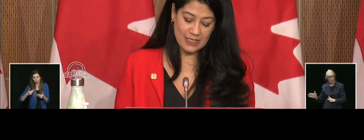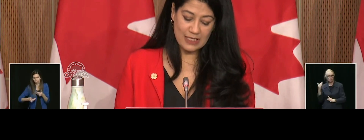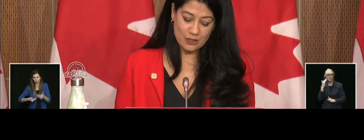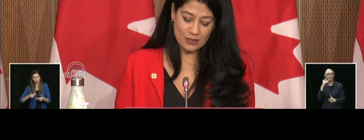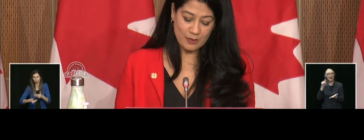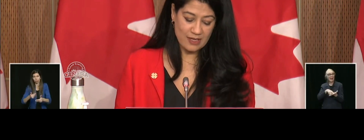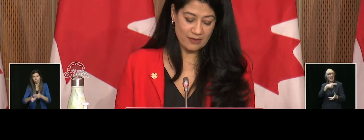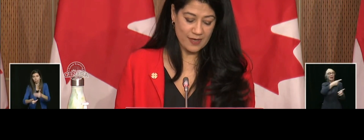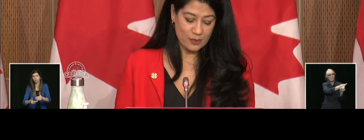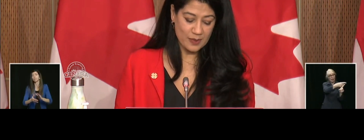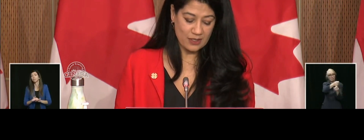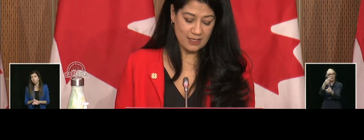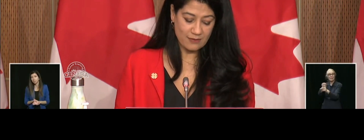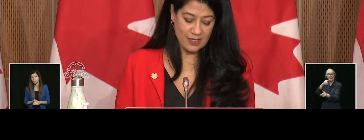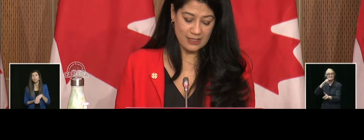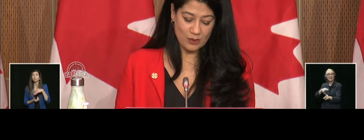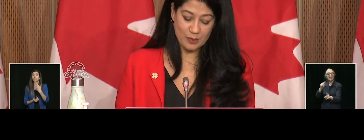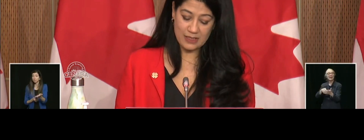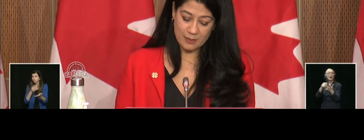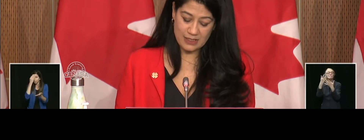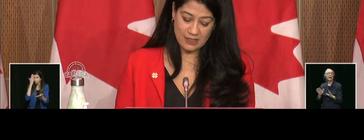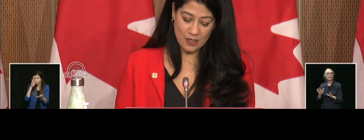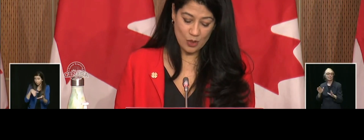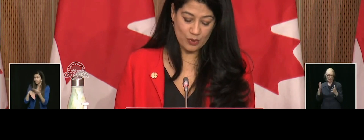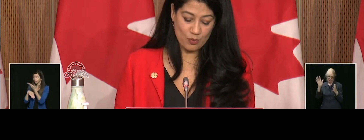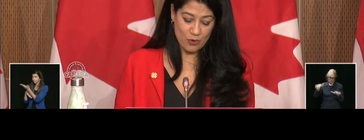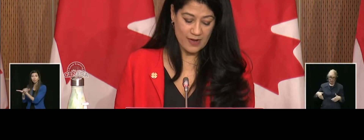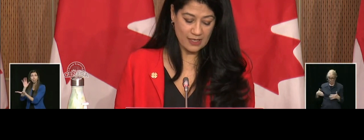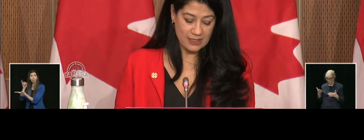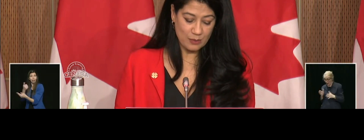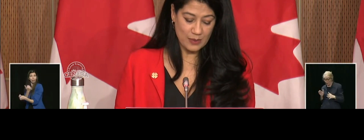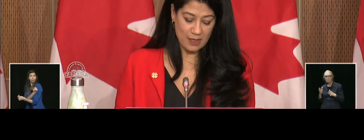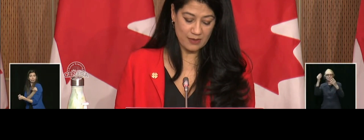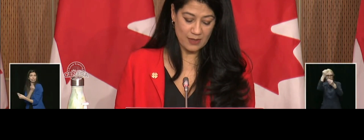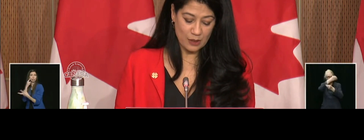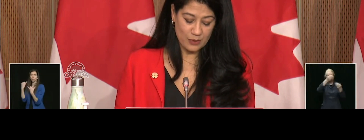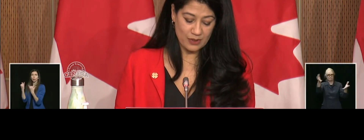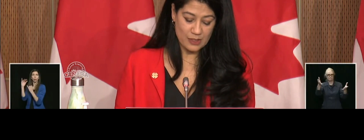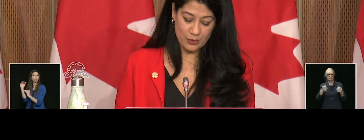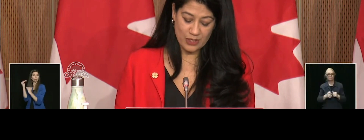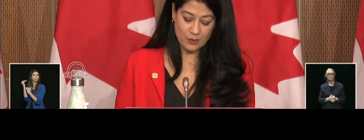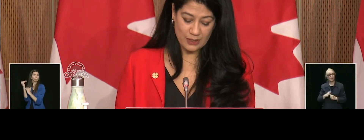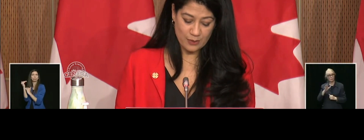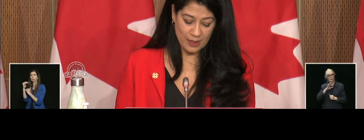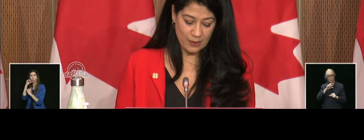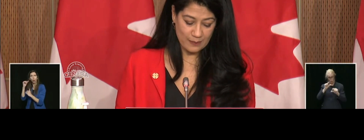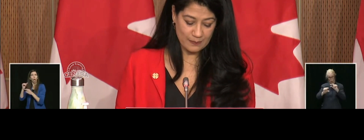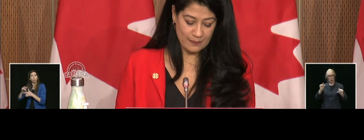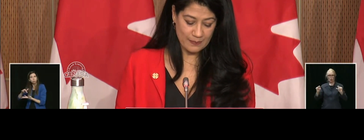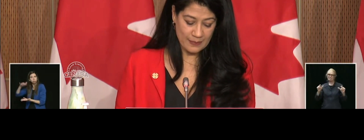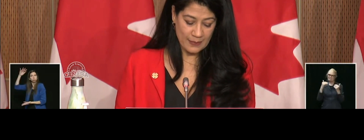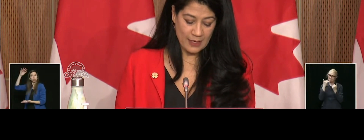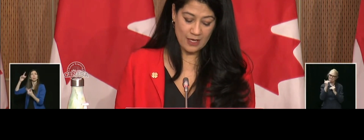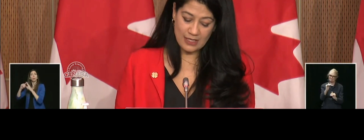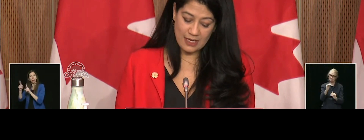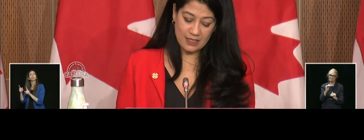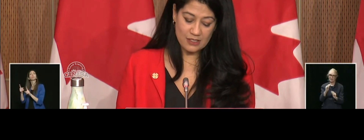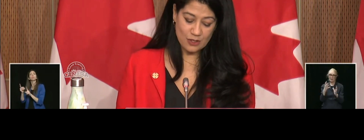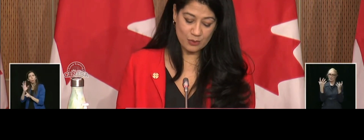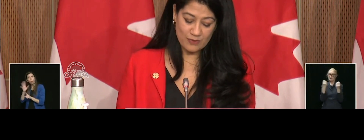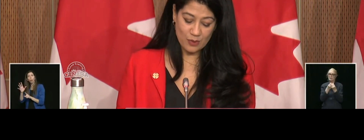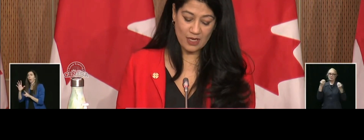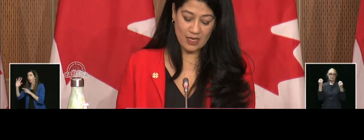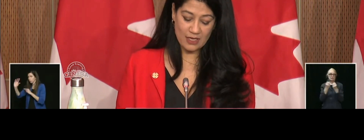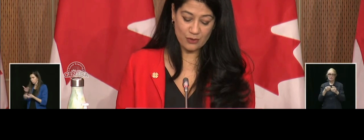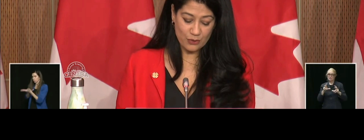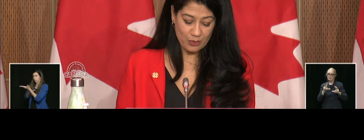note that initial supply of the Pfizer-BioNTech vaccine will be limited, with more vaccine becoming available in spring 2021. Health Canada is